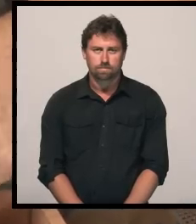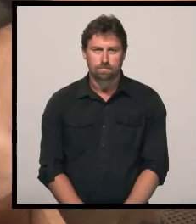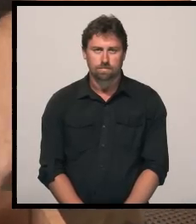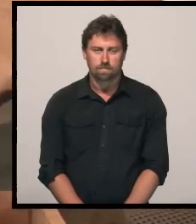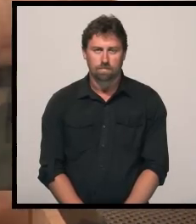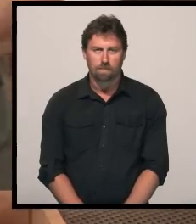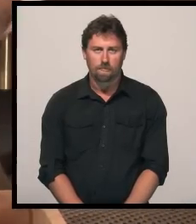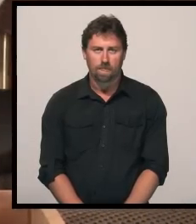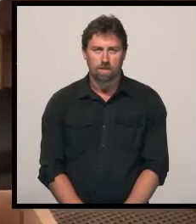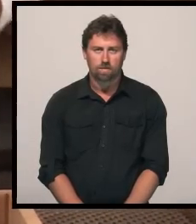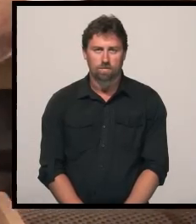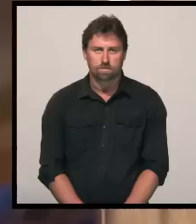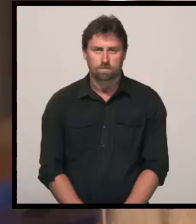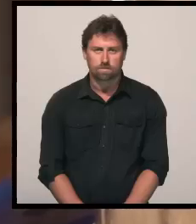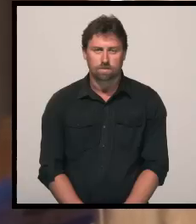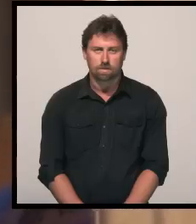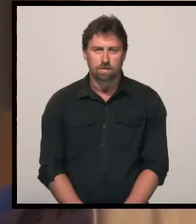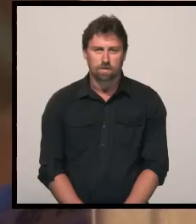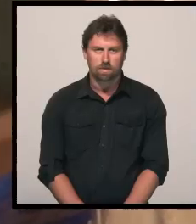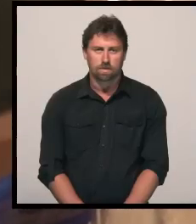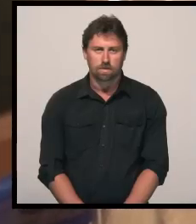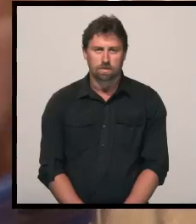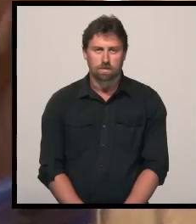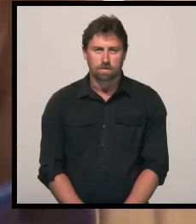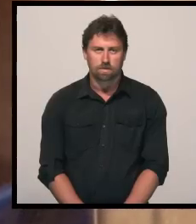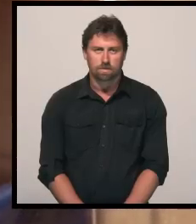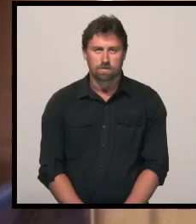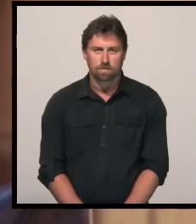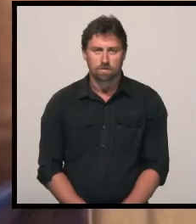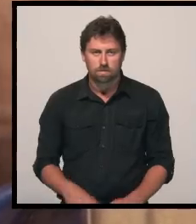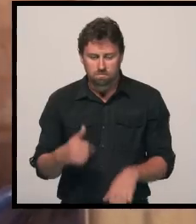Now, right goes with right. That's the one we had the drama with.